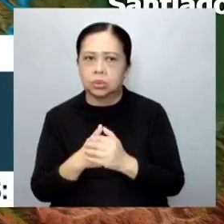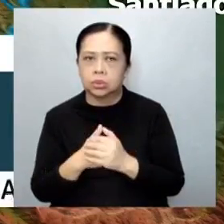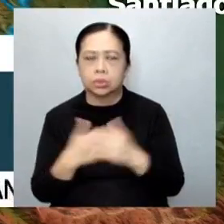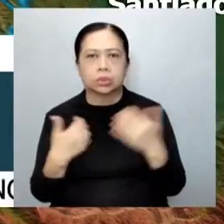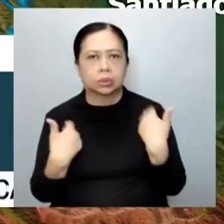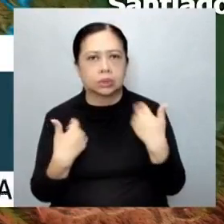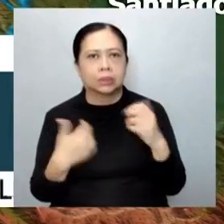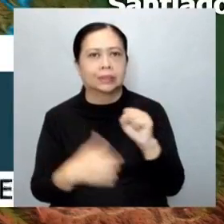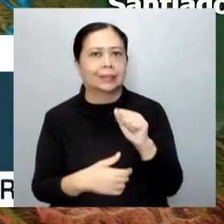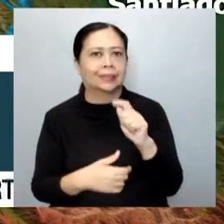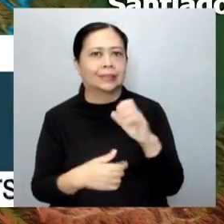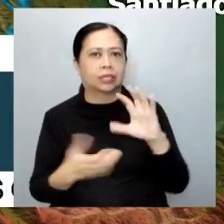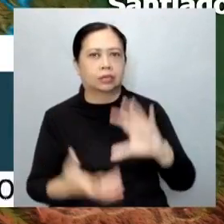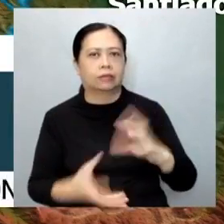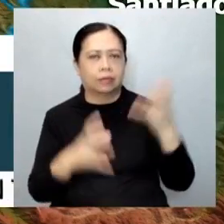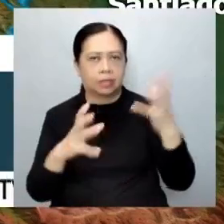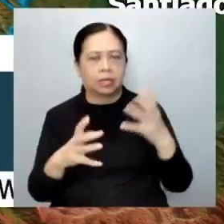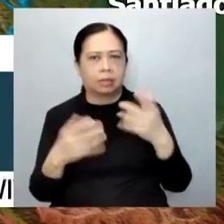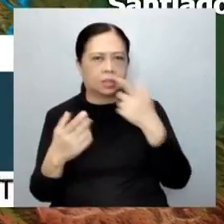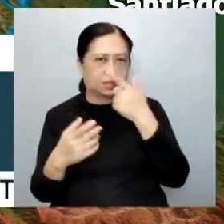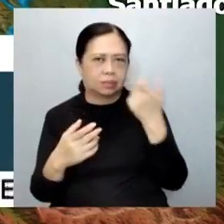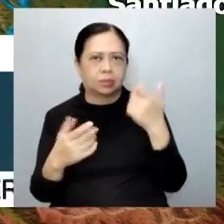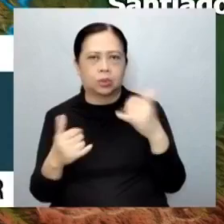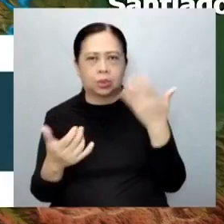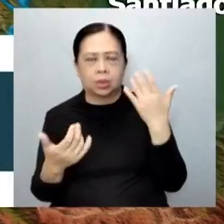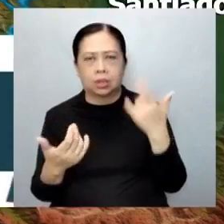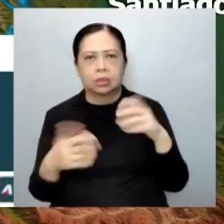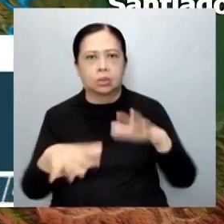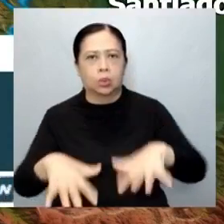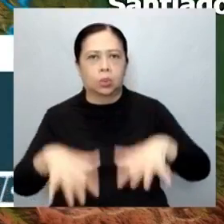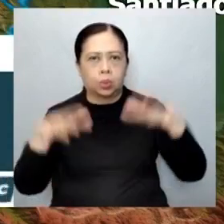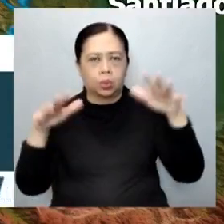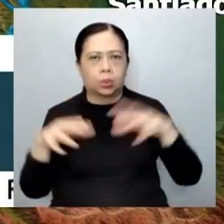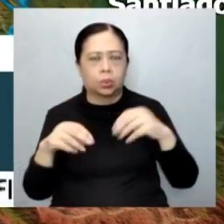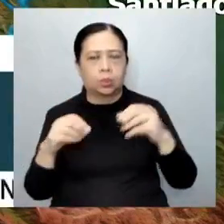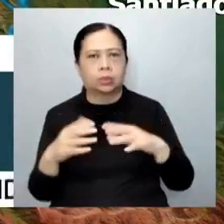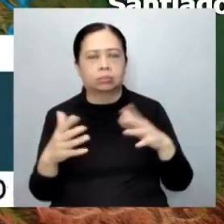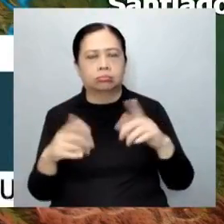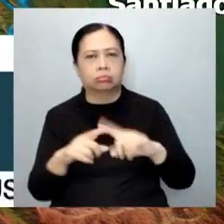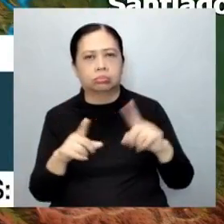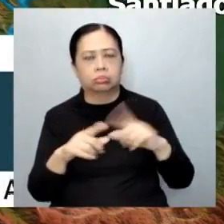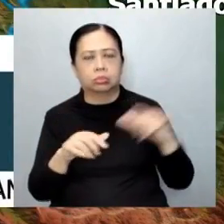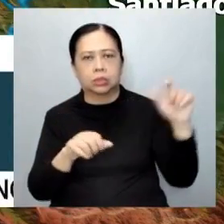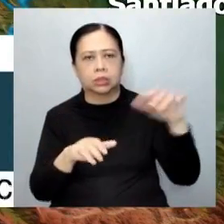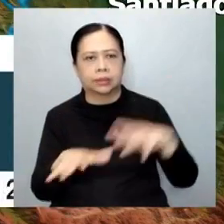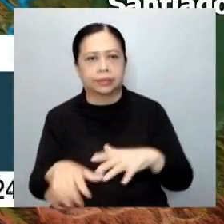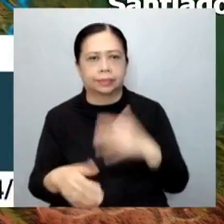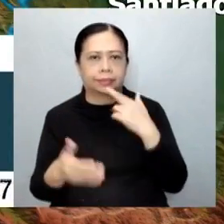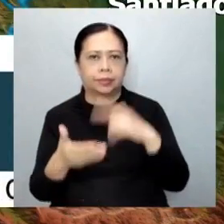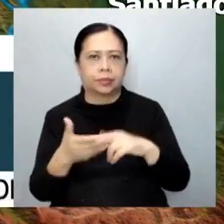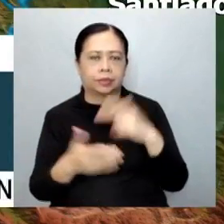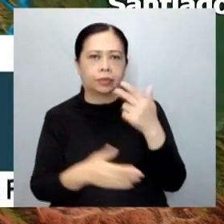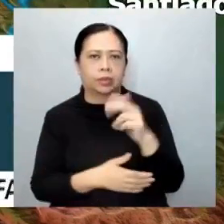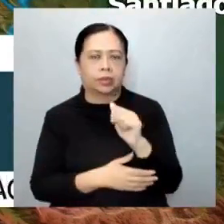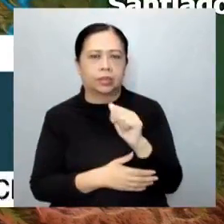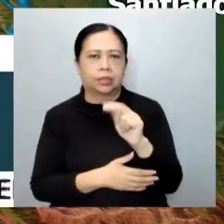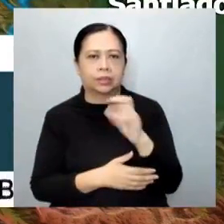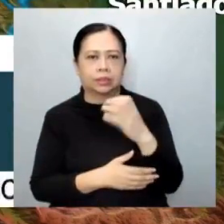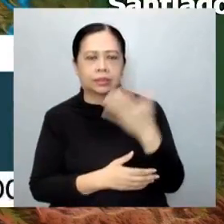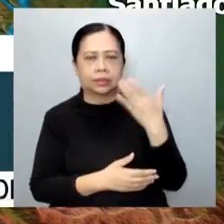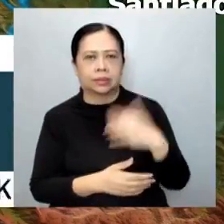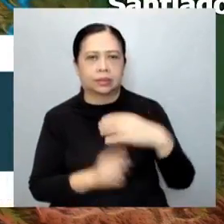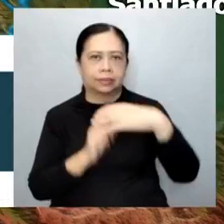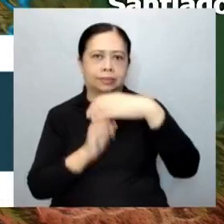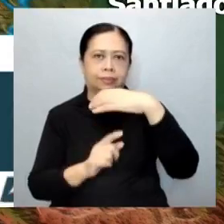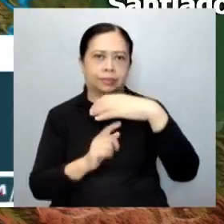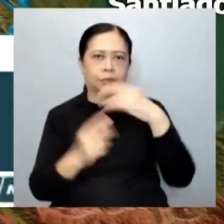due to strong rains and flooding. And that's the latest in the Ilocos Norte and Ilocos Sur. Reporting for ANC, Randy Menor, ABS-CBN News.